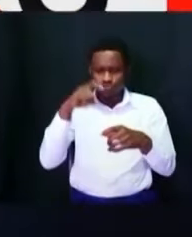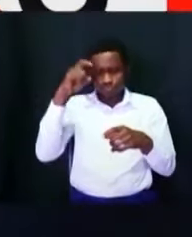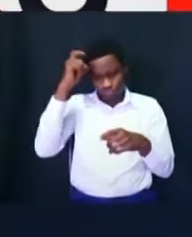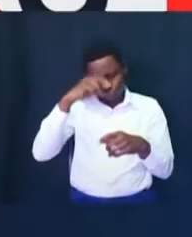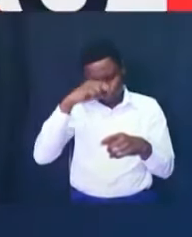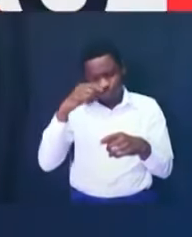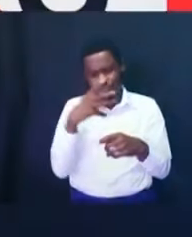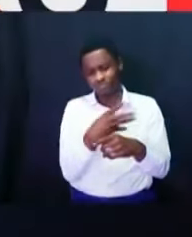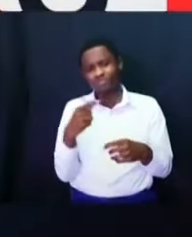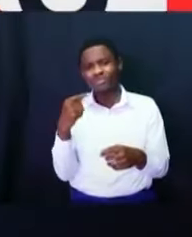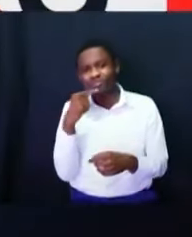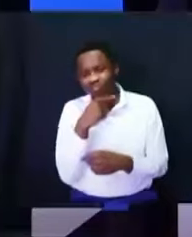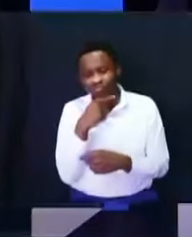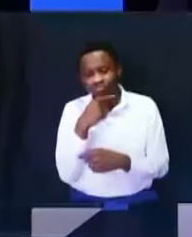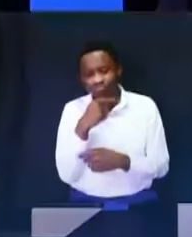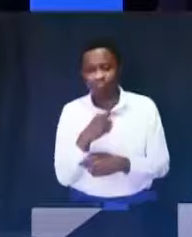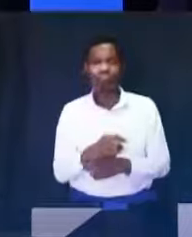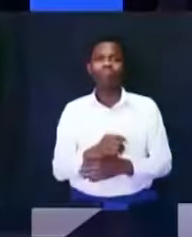lies John